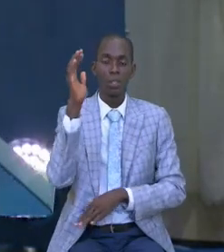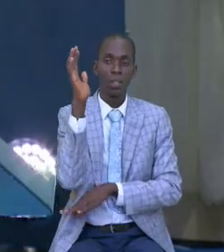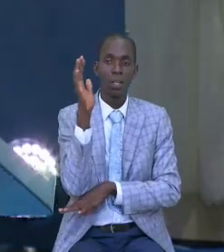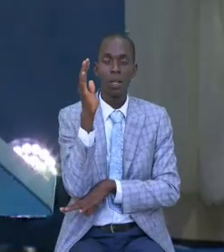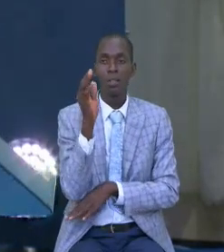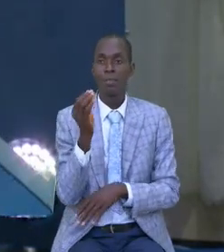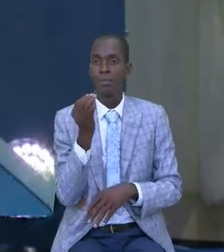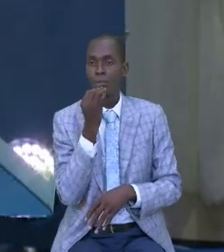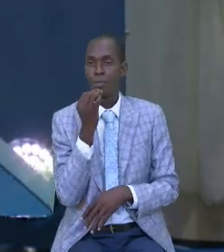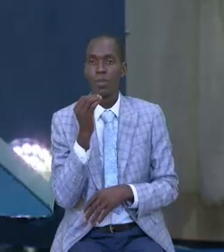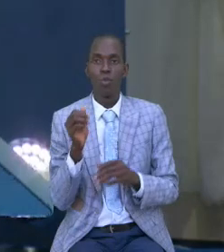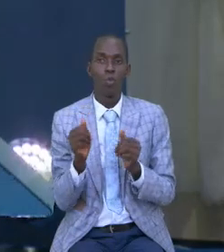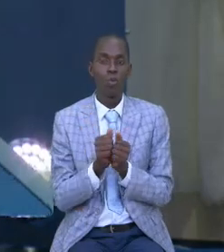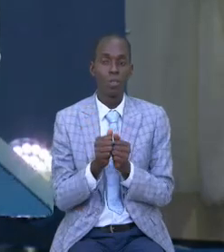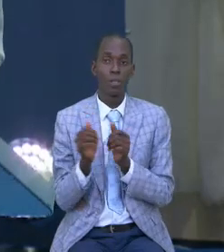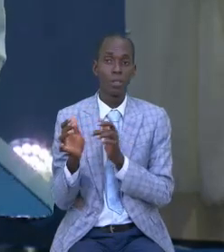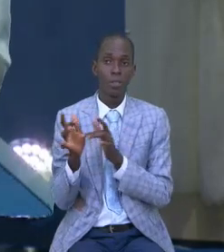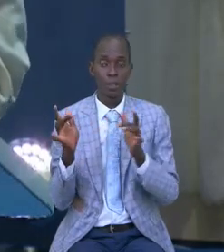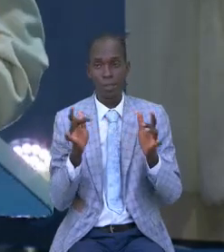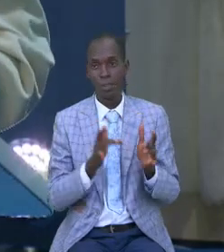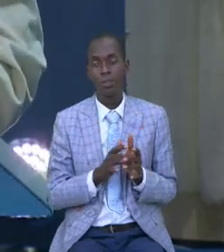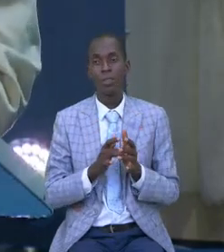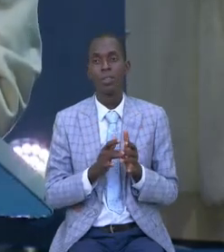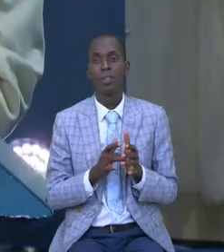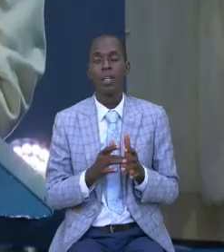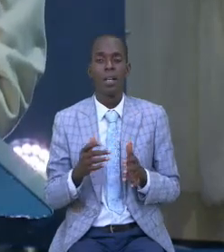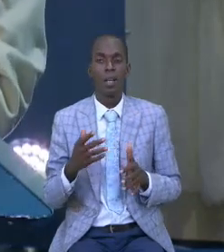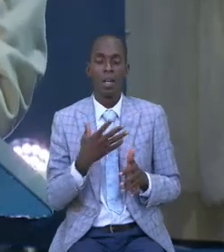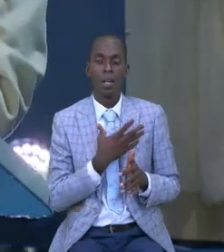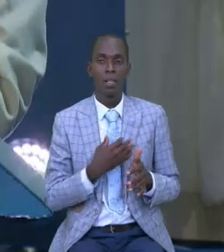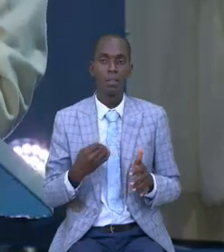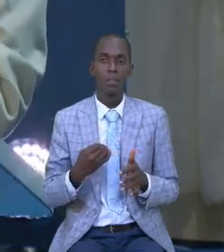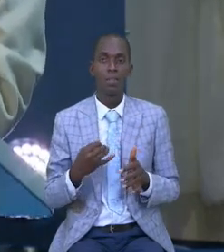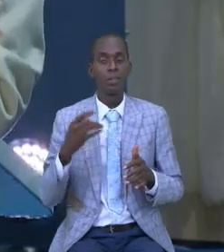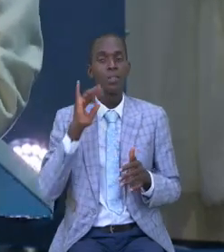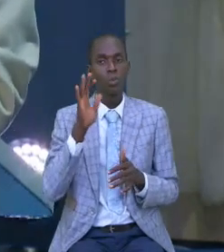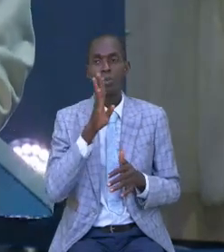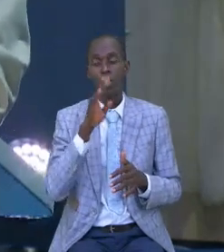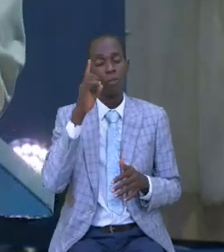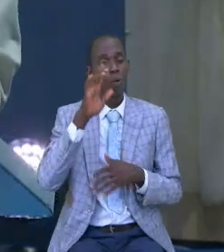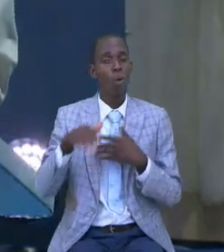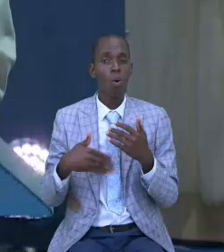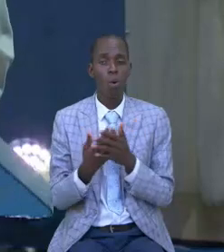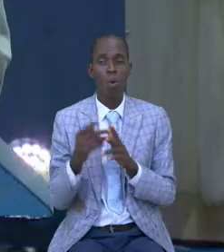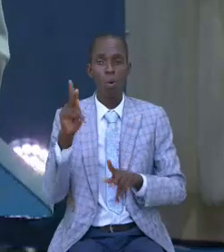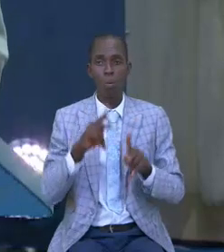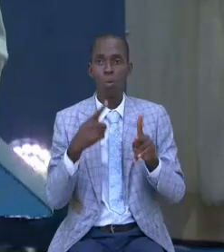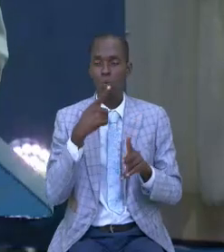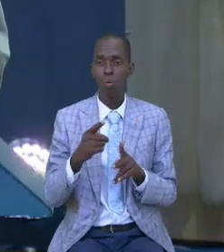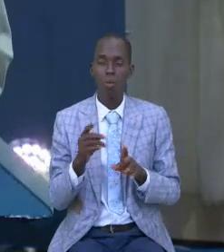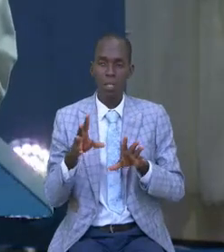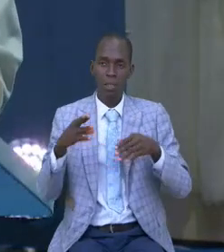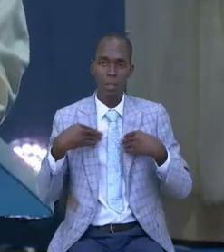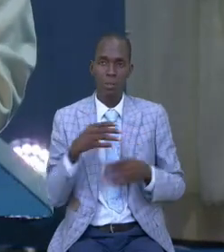life to Jesus from the beginning of the program up to today. Please be